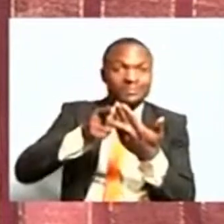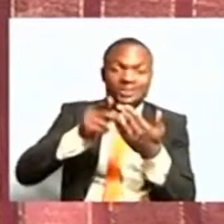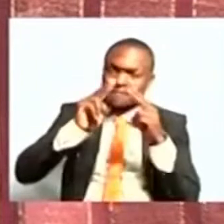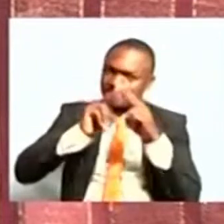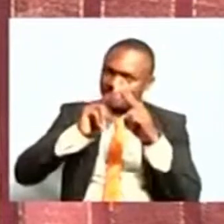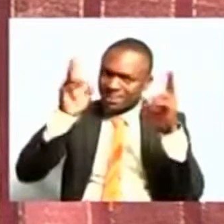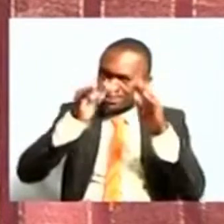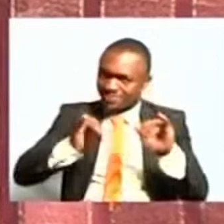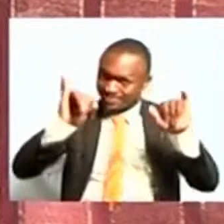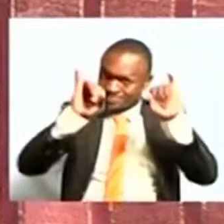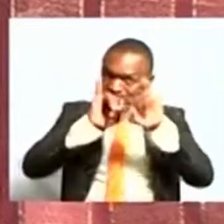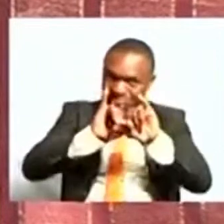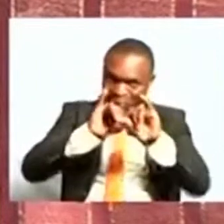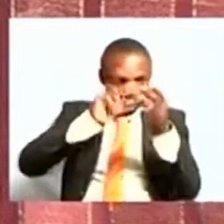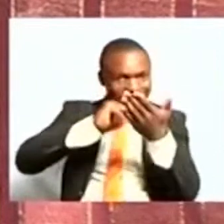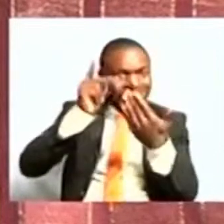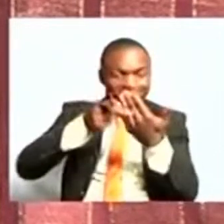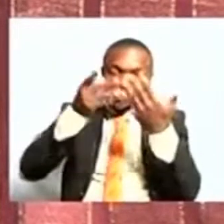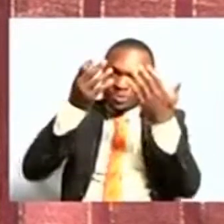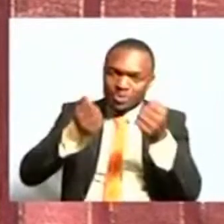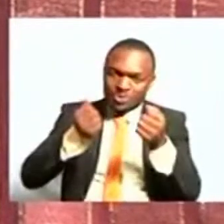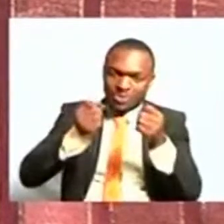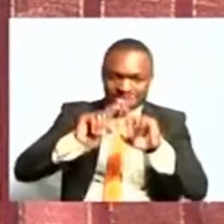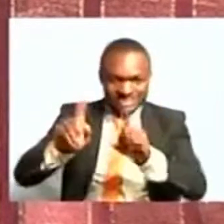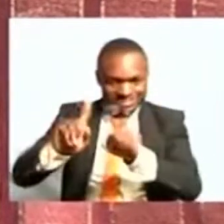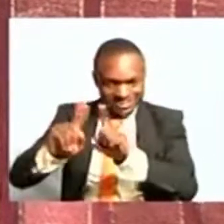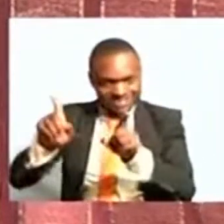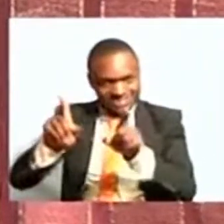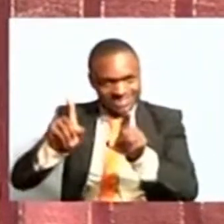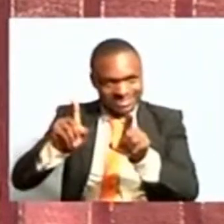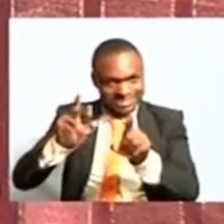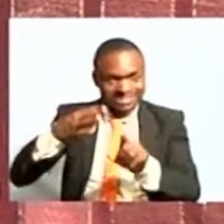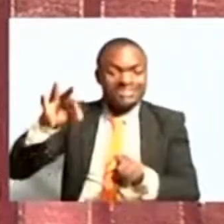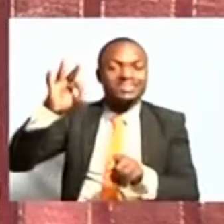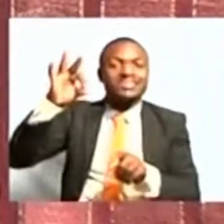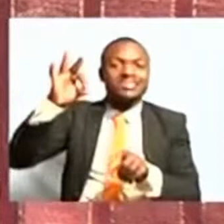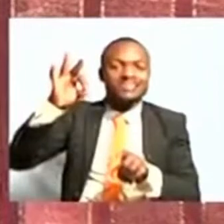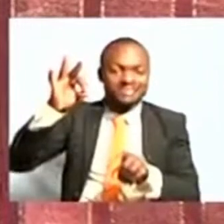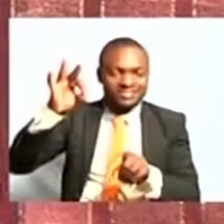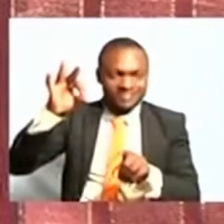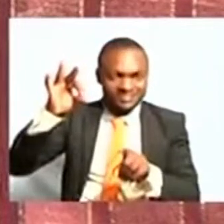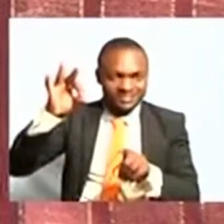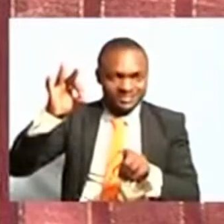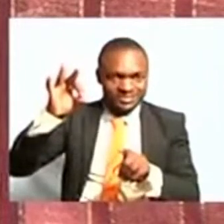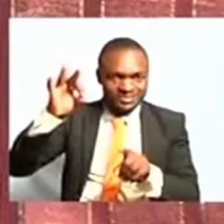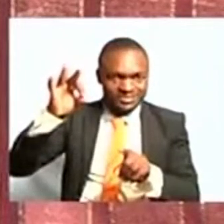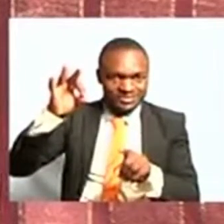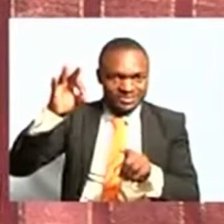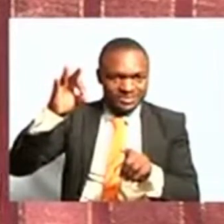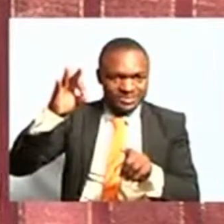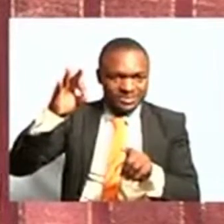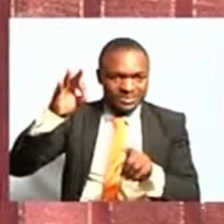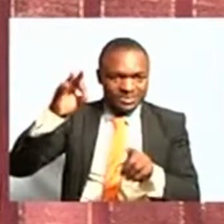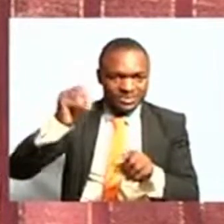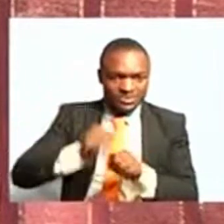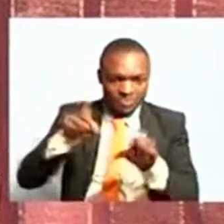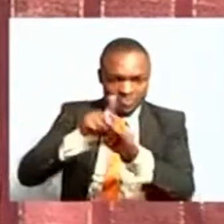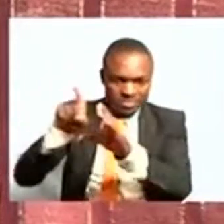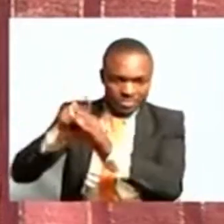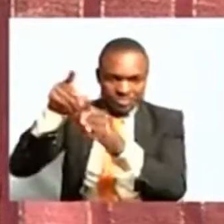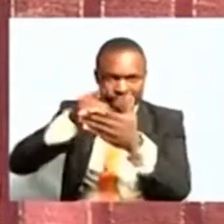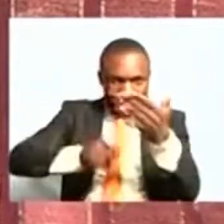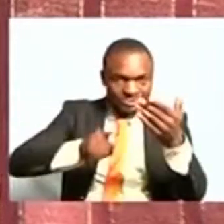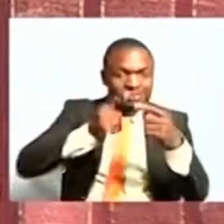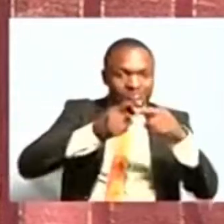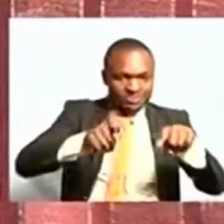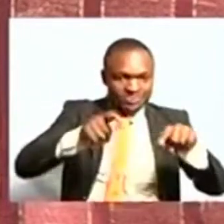very important event, and we want different stakeholders to buy into what is being done